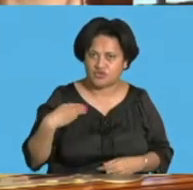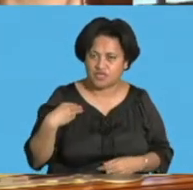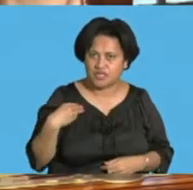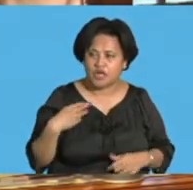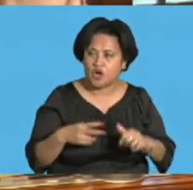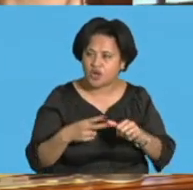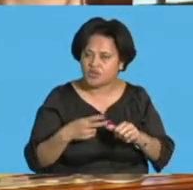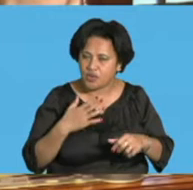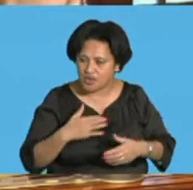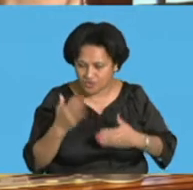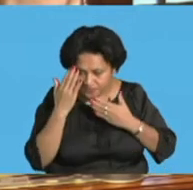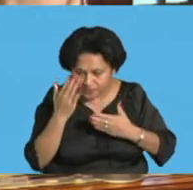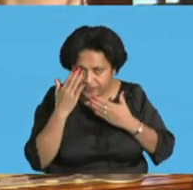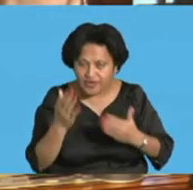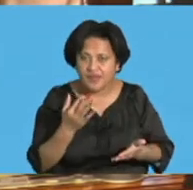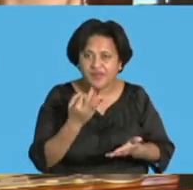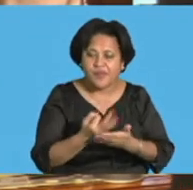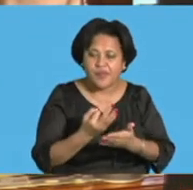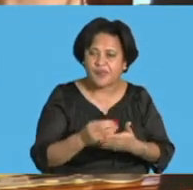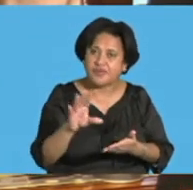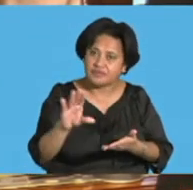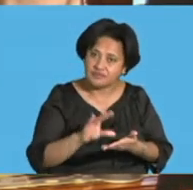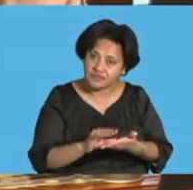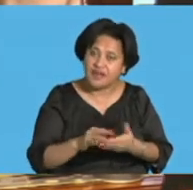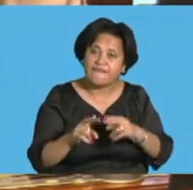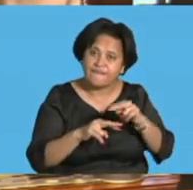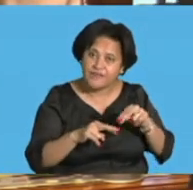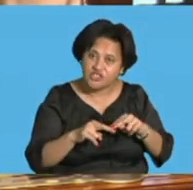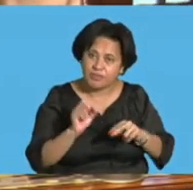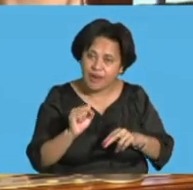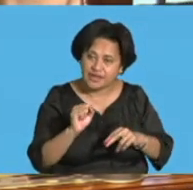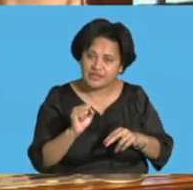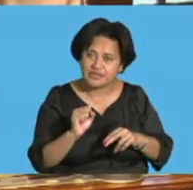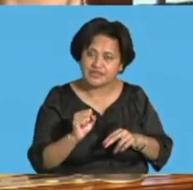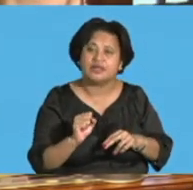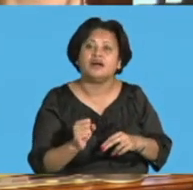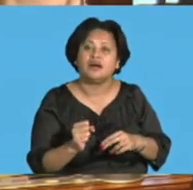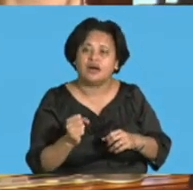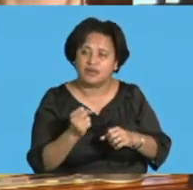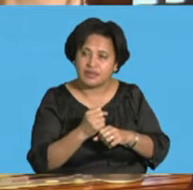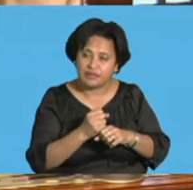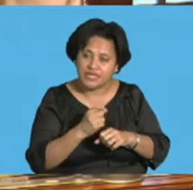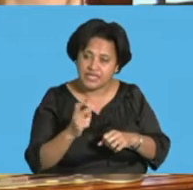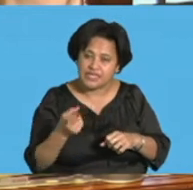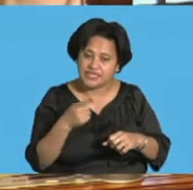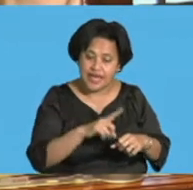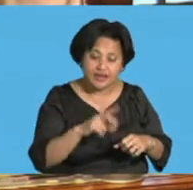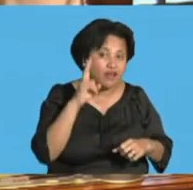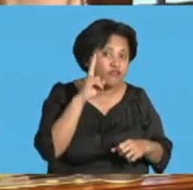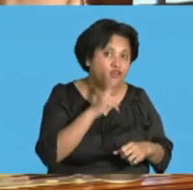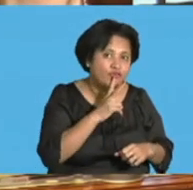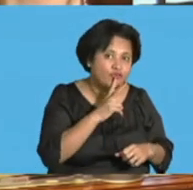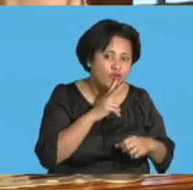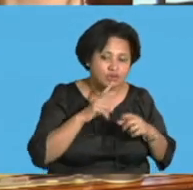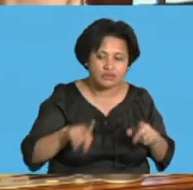financial contributions made by the Fiji Bus Operators Association and Vodafone to the Transport Assistance Program, which has made a significant difference